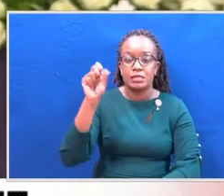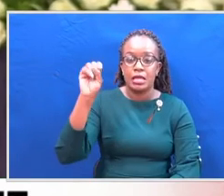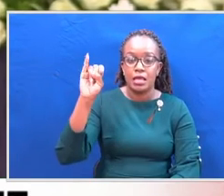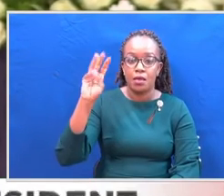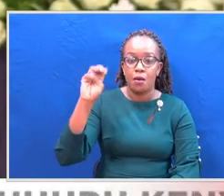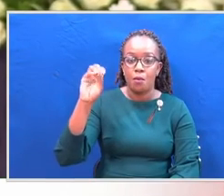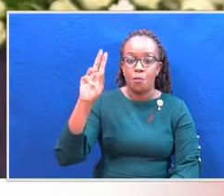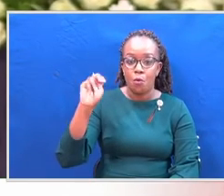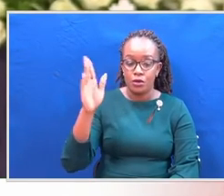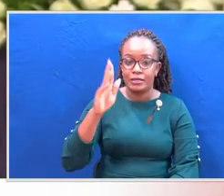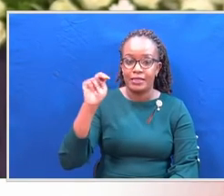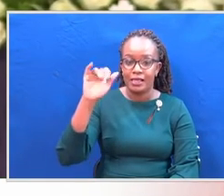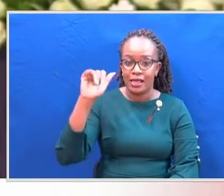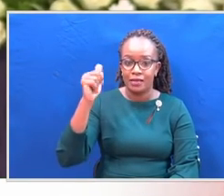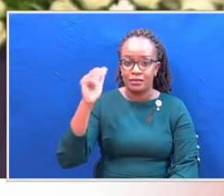Kisii.